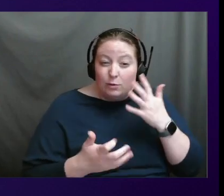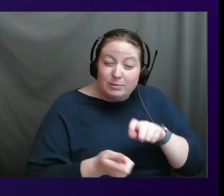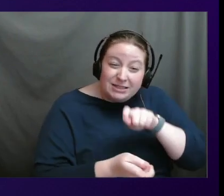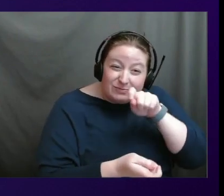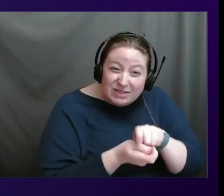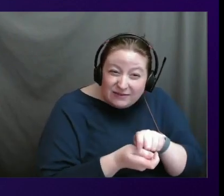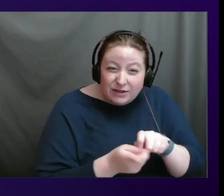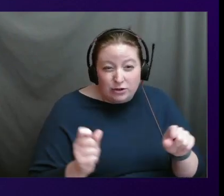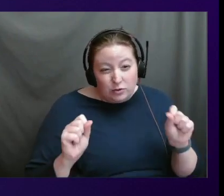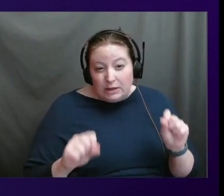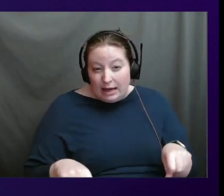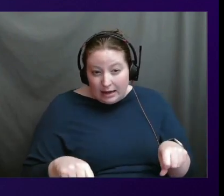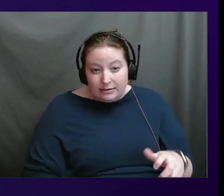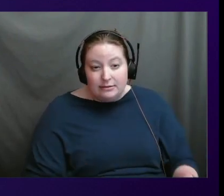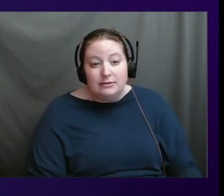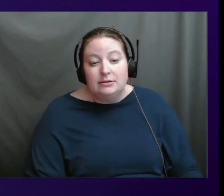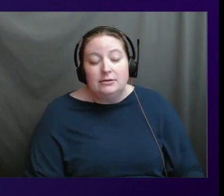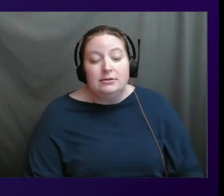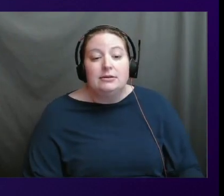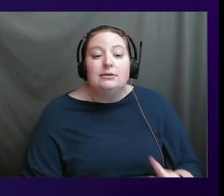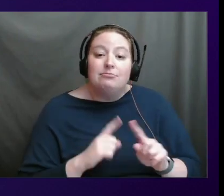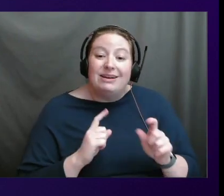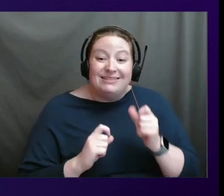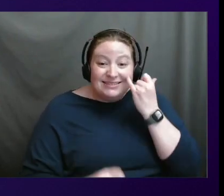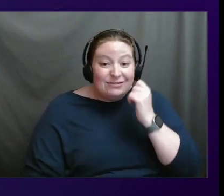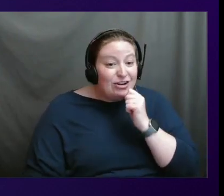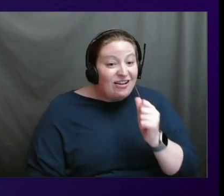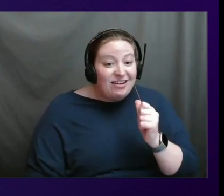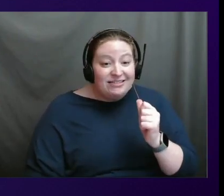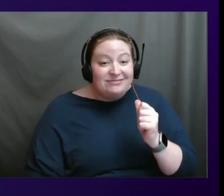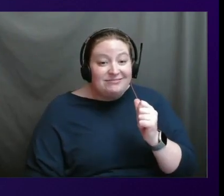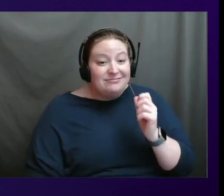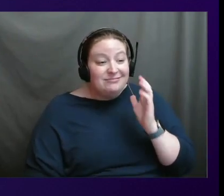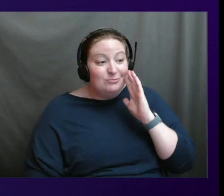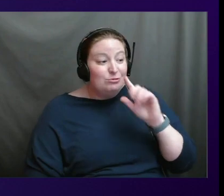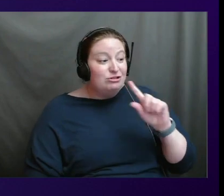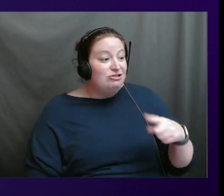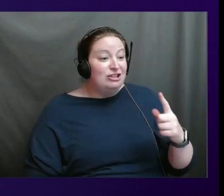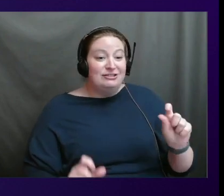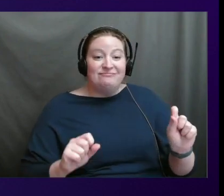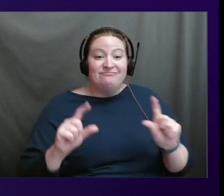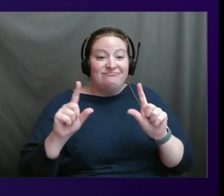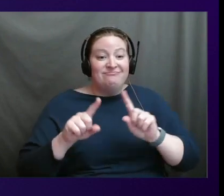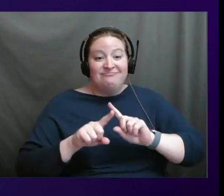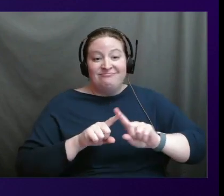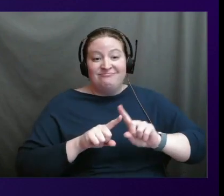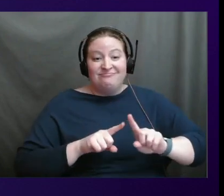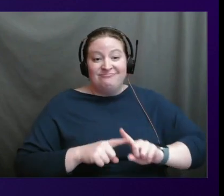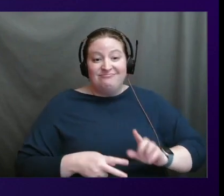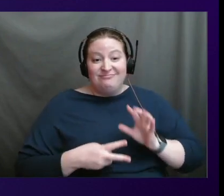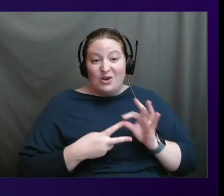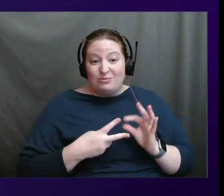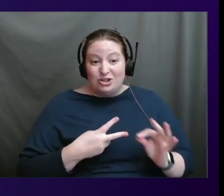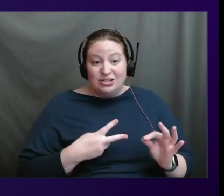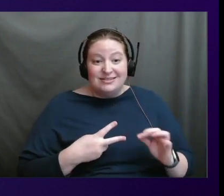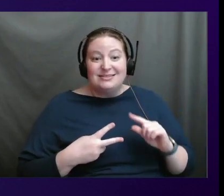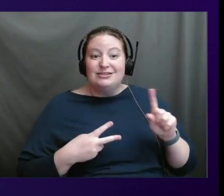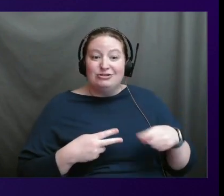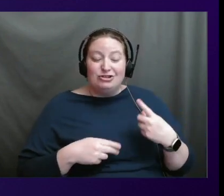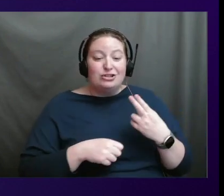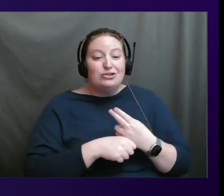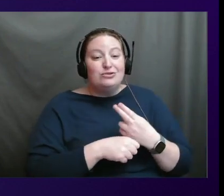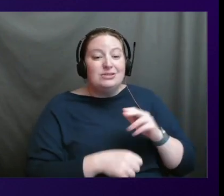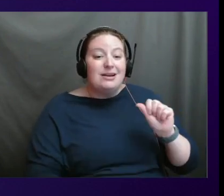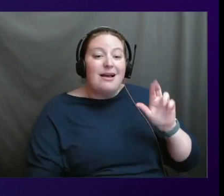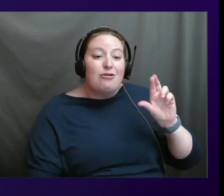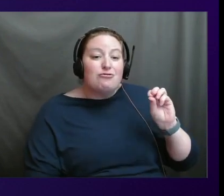you want, you absolutely can. But otherwise, it will just give you lots of different options. And like I said earlier, you just use your arrow keys to go between